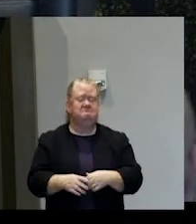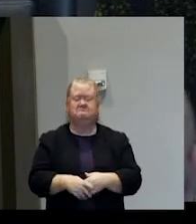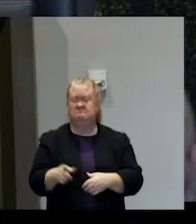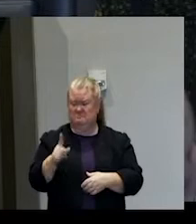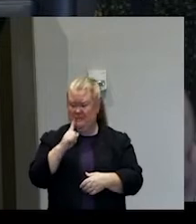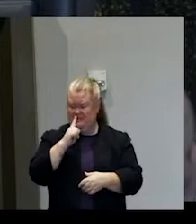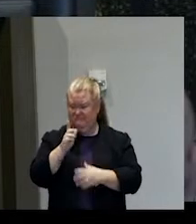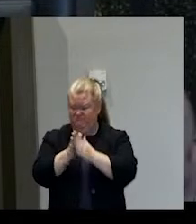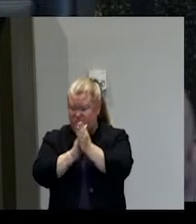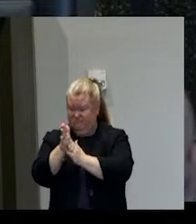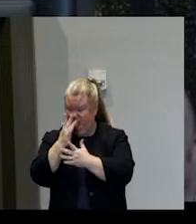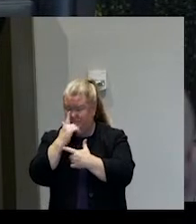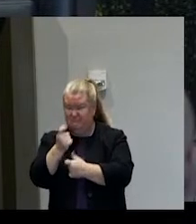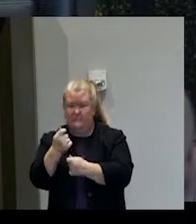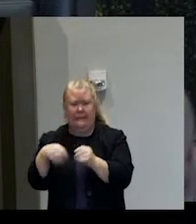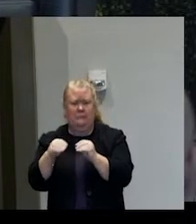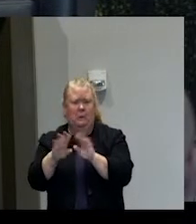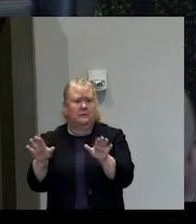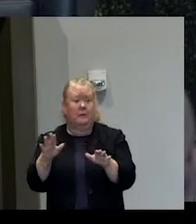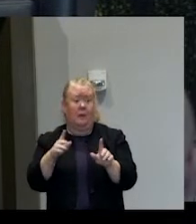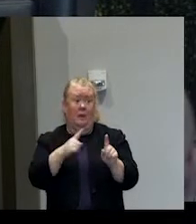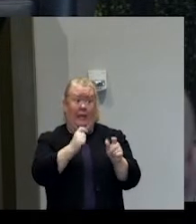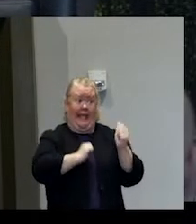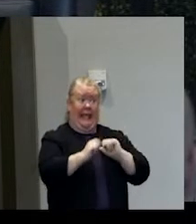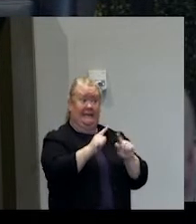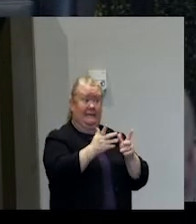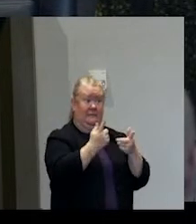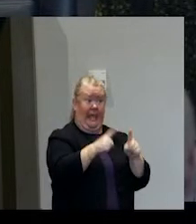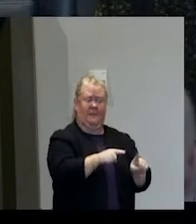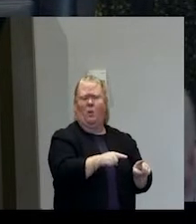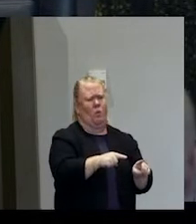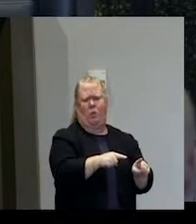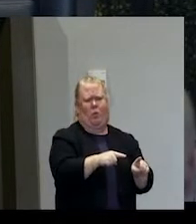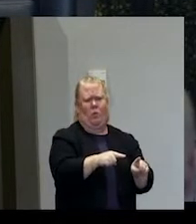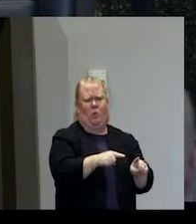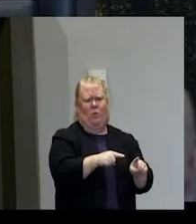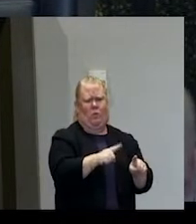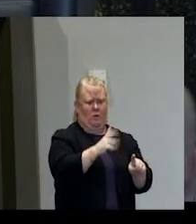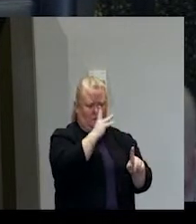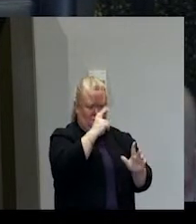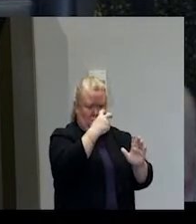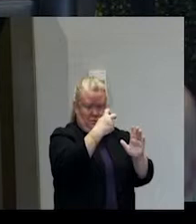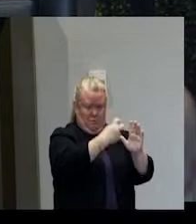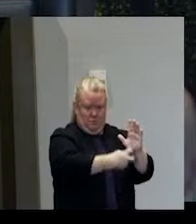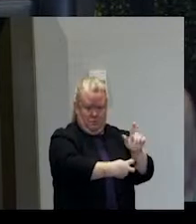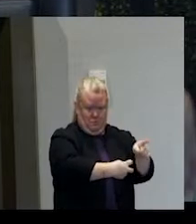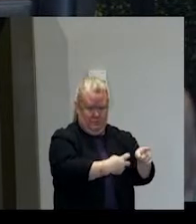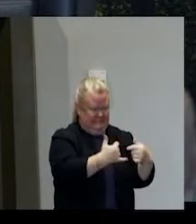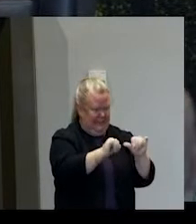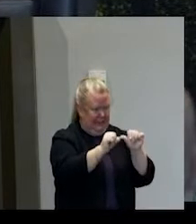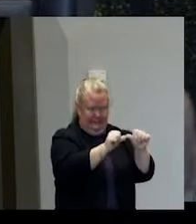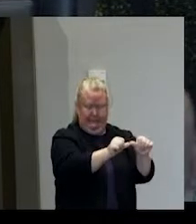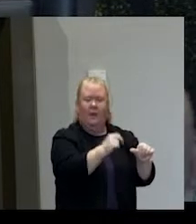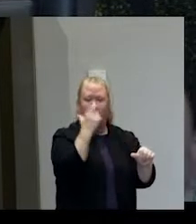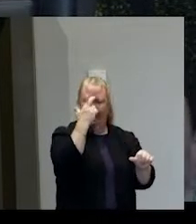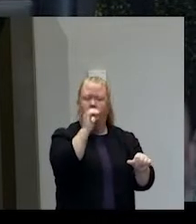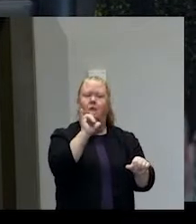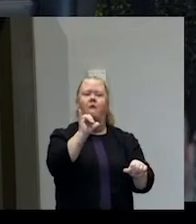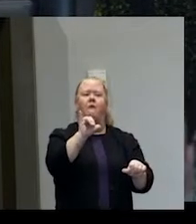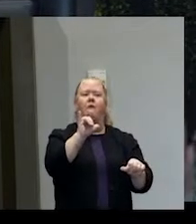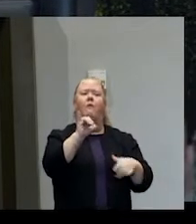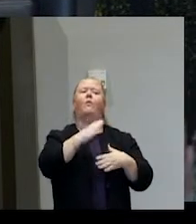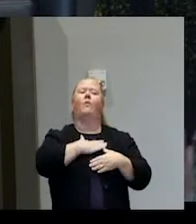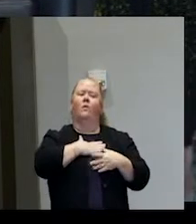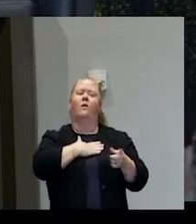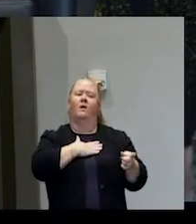as interested anymore, and that just hasn't happened with acting the entire time that I'm doing it. And I think that was a big realization for me of like, oh, this is something